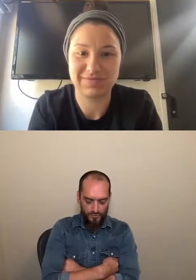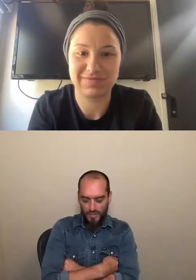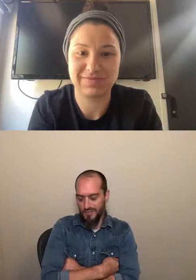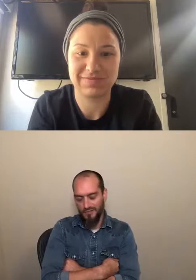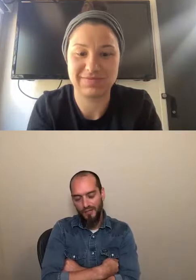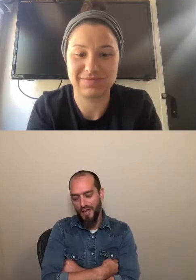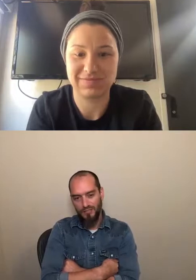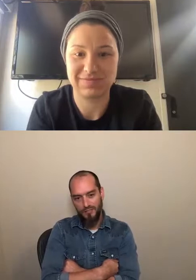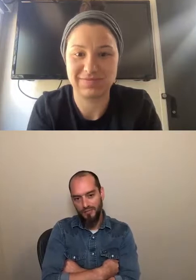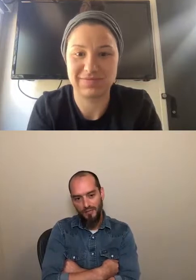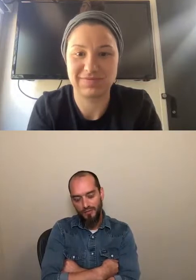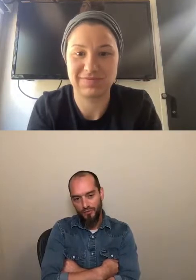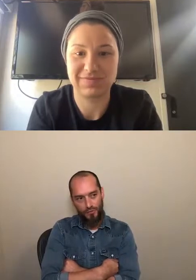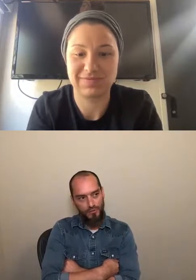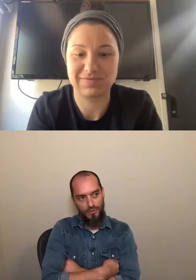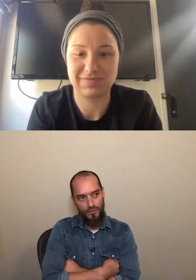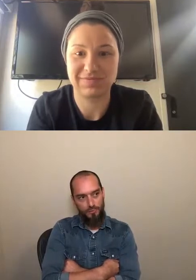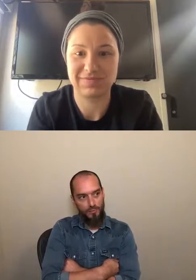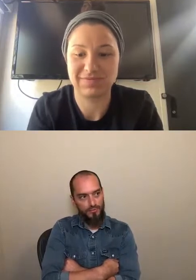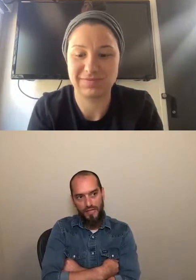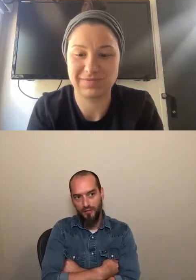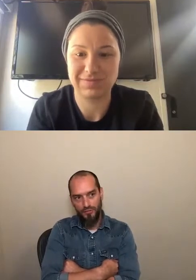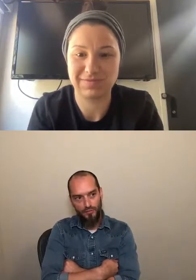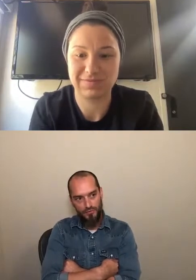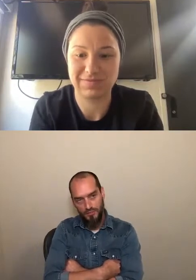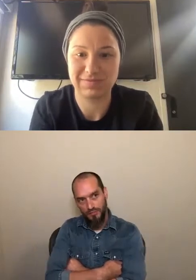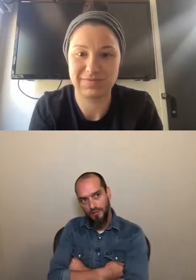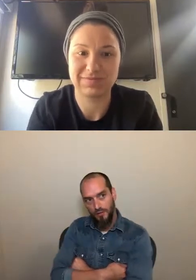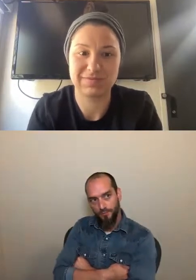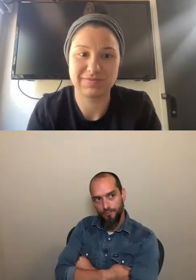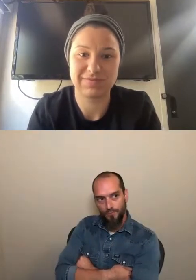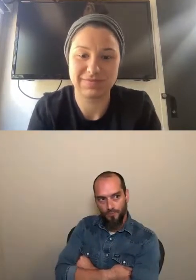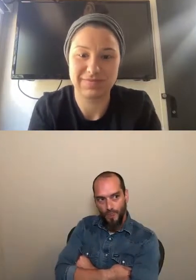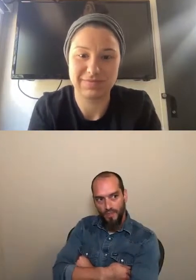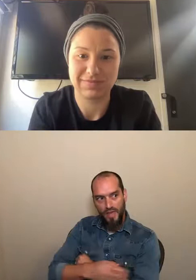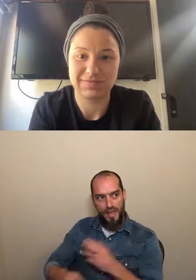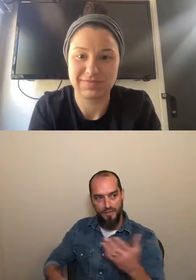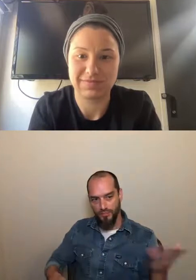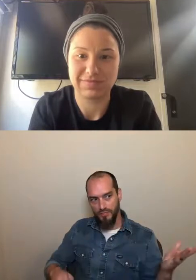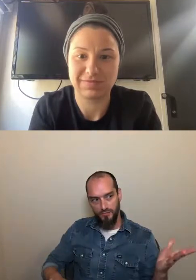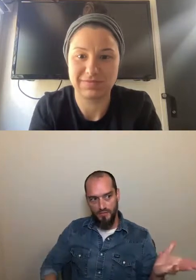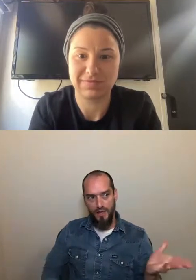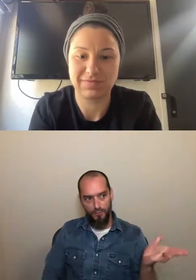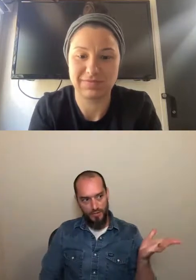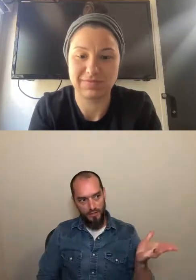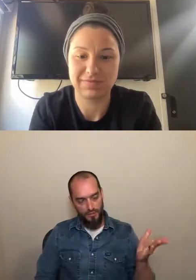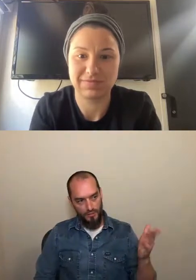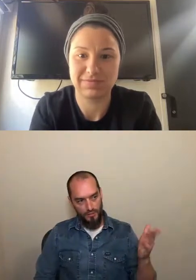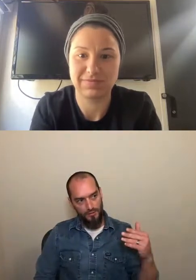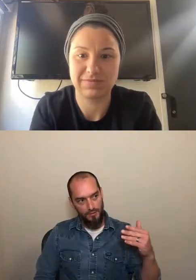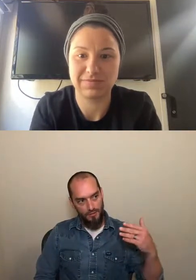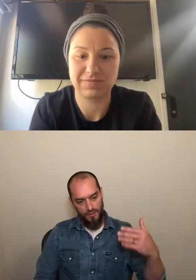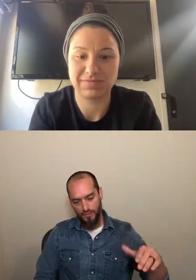y'all, after I took the class through the Department of State Health Services, that agency at the time was